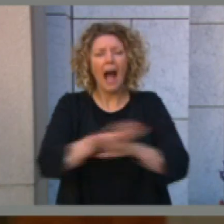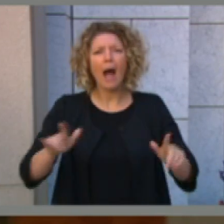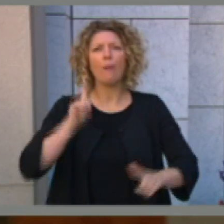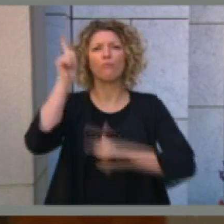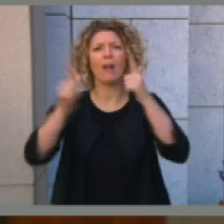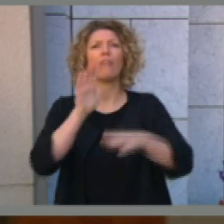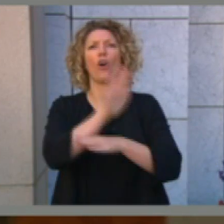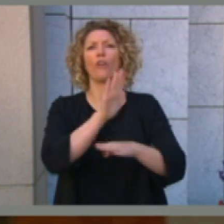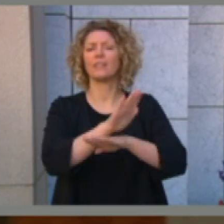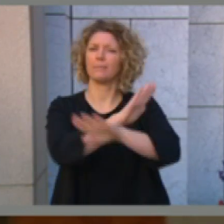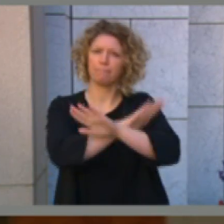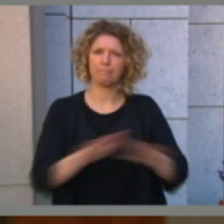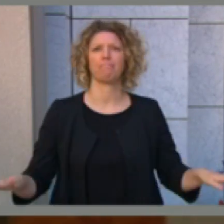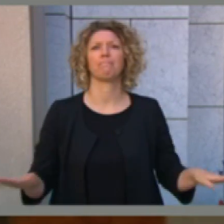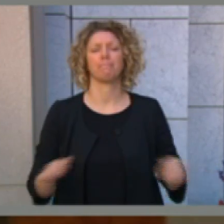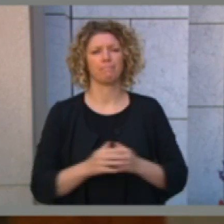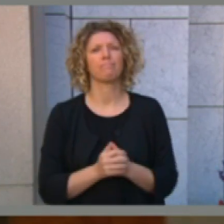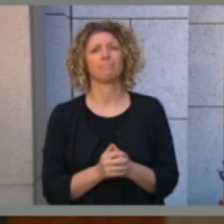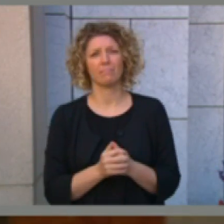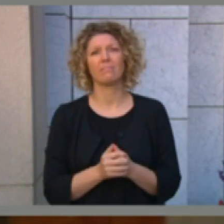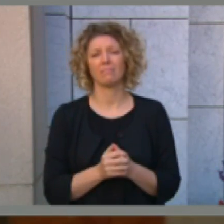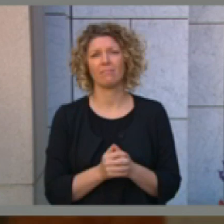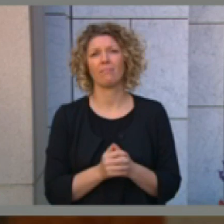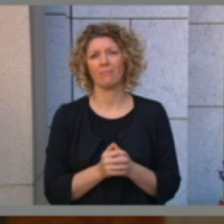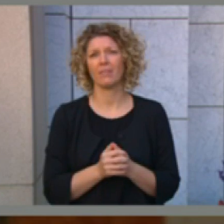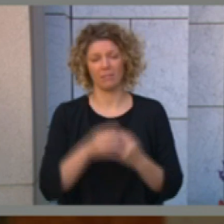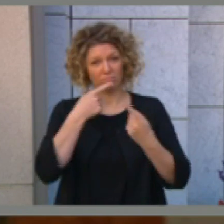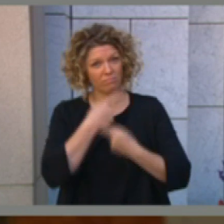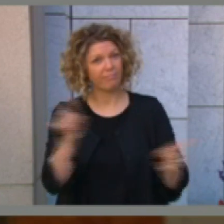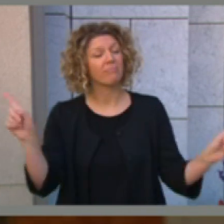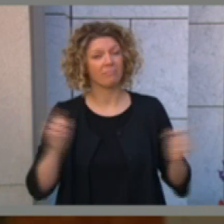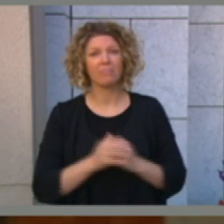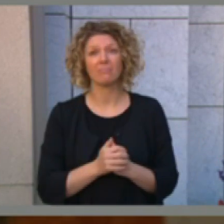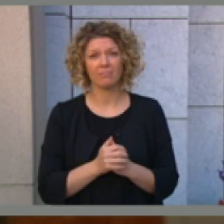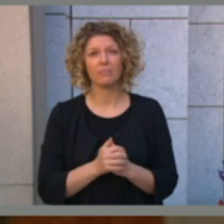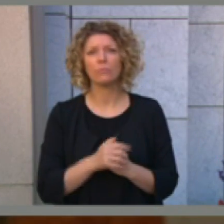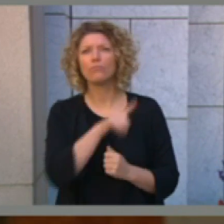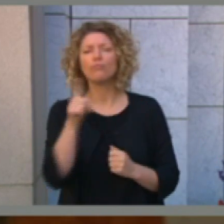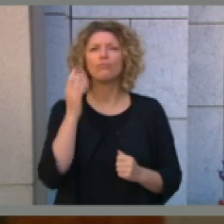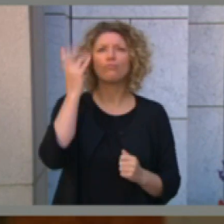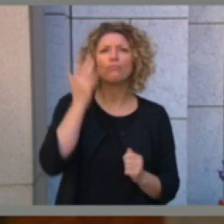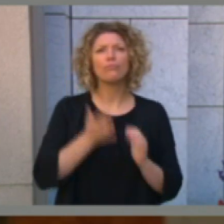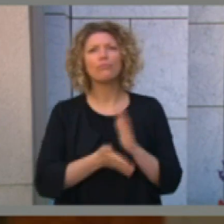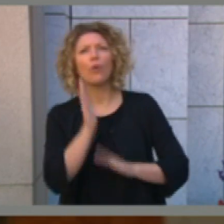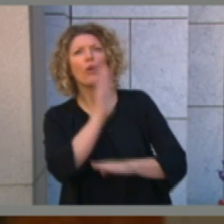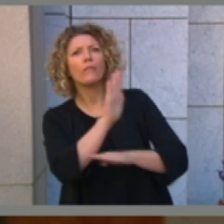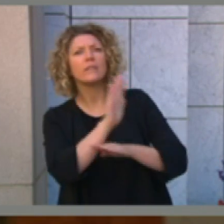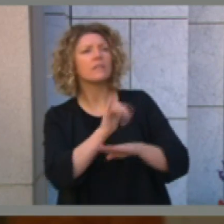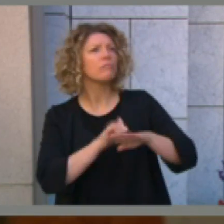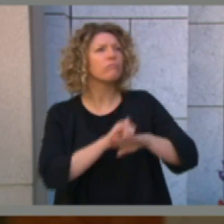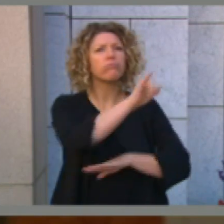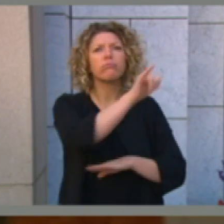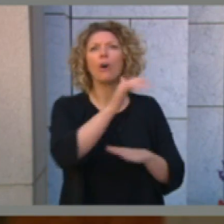Do not go overseas. That is a very clear instruction. For those of you who are thinking of going overseas in the school